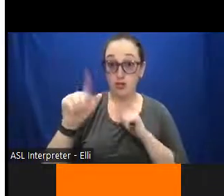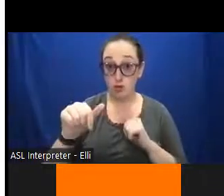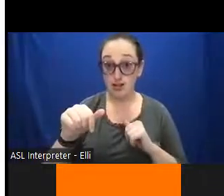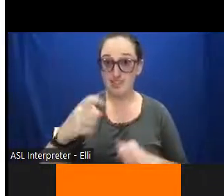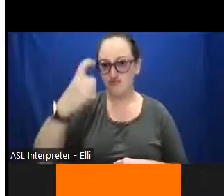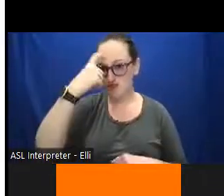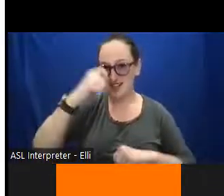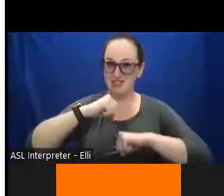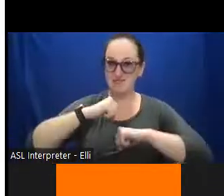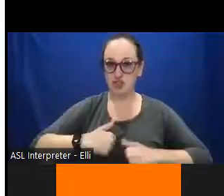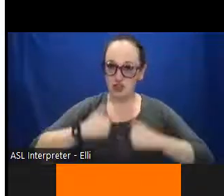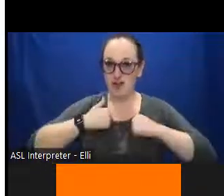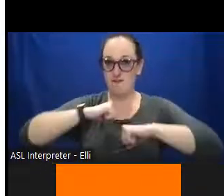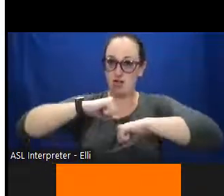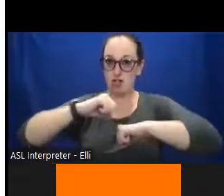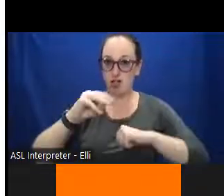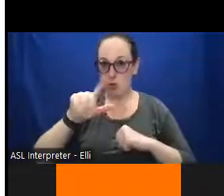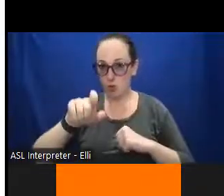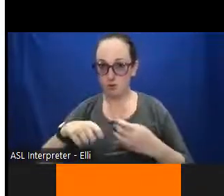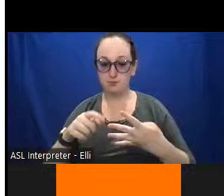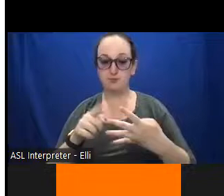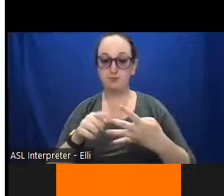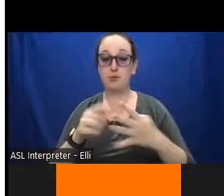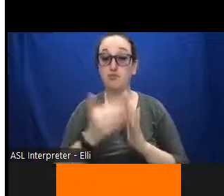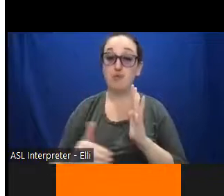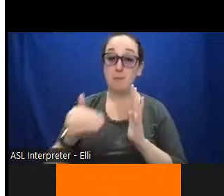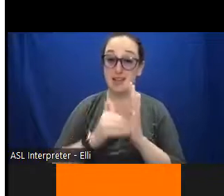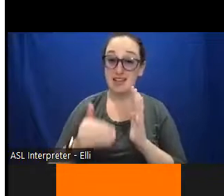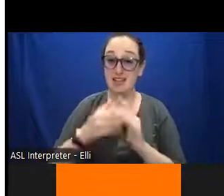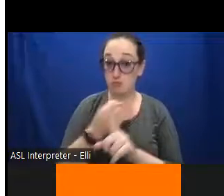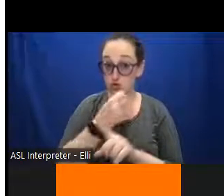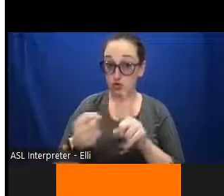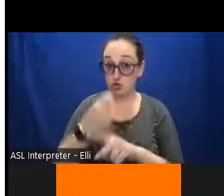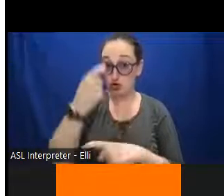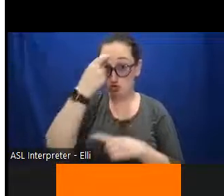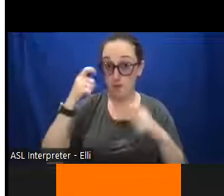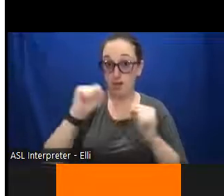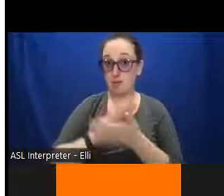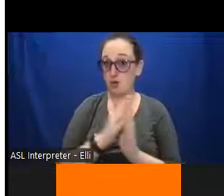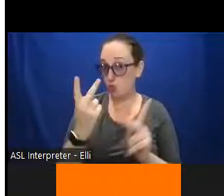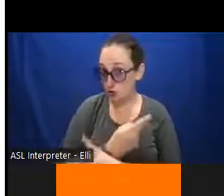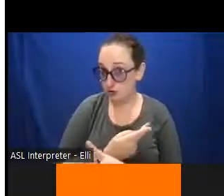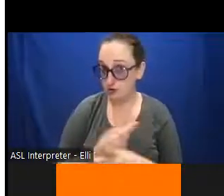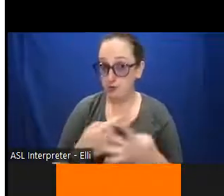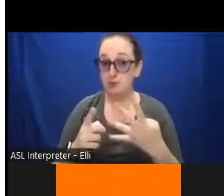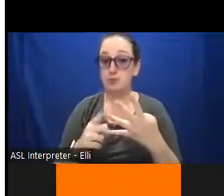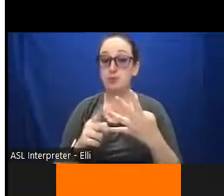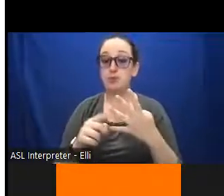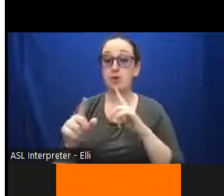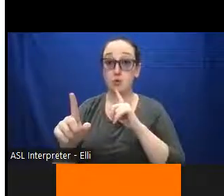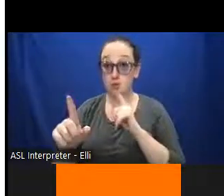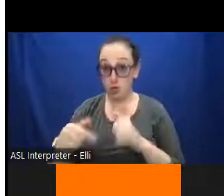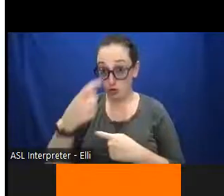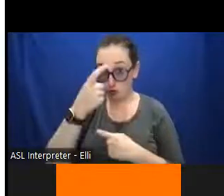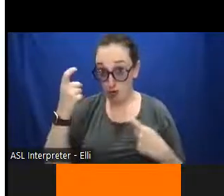survival mode. Repeated abuse can make trauma symptoms worse. In response to trauma,